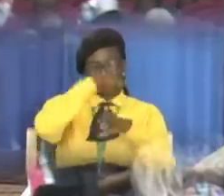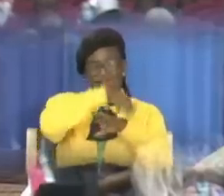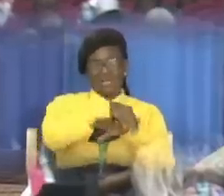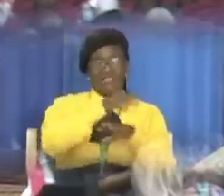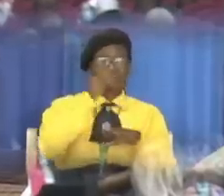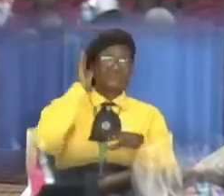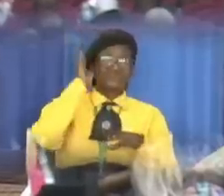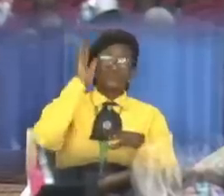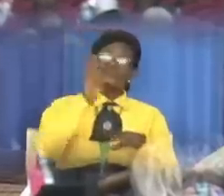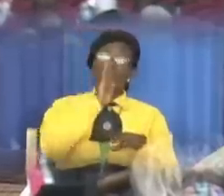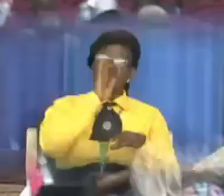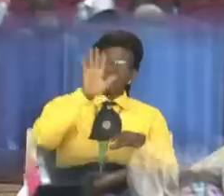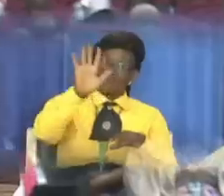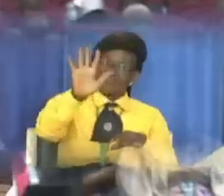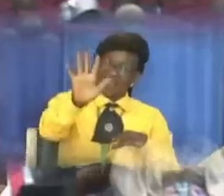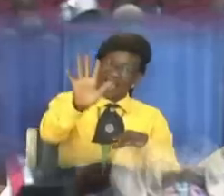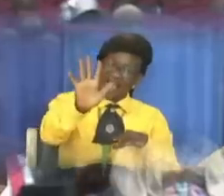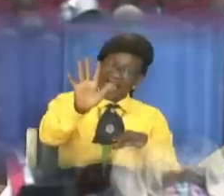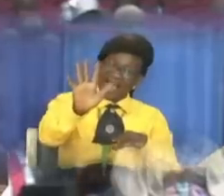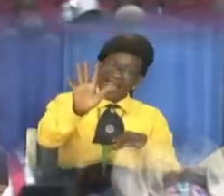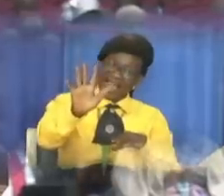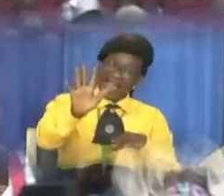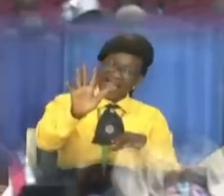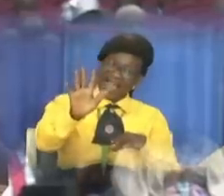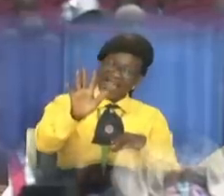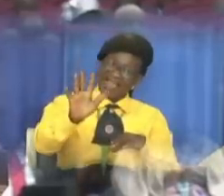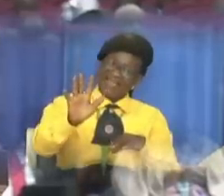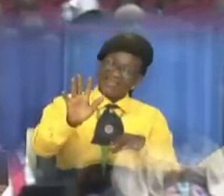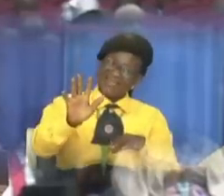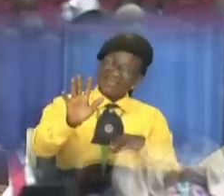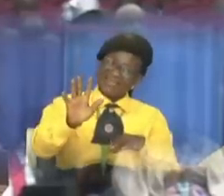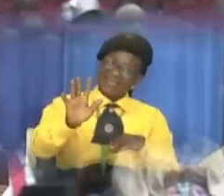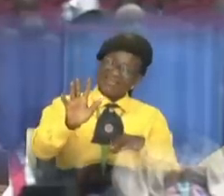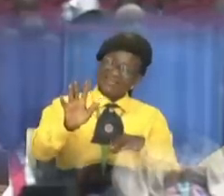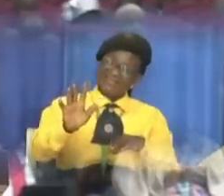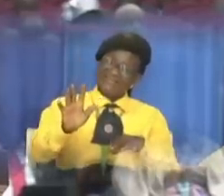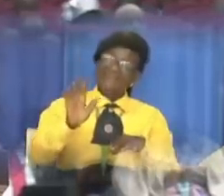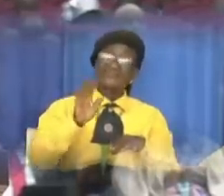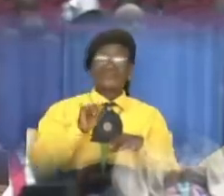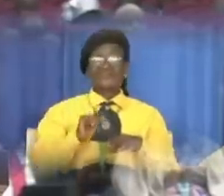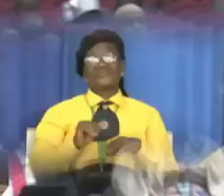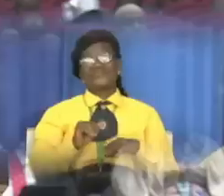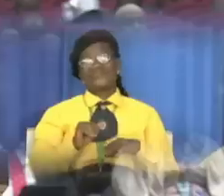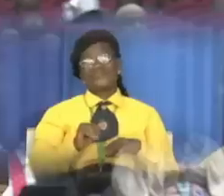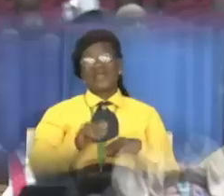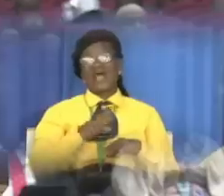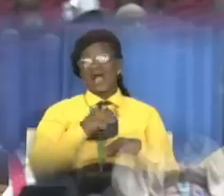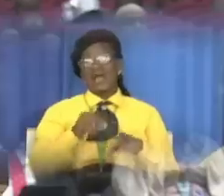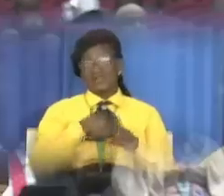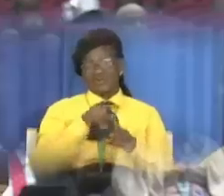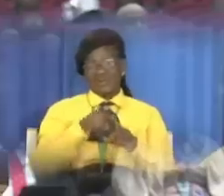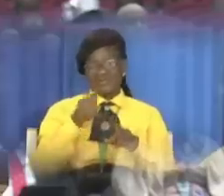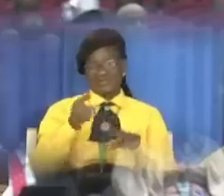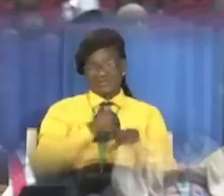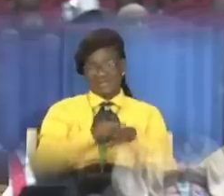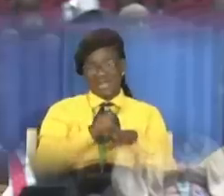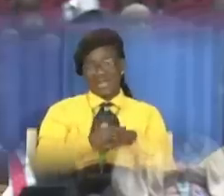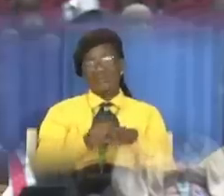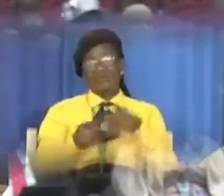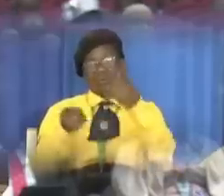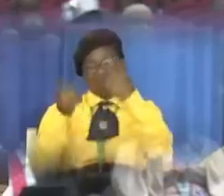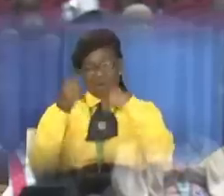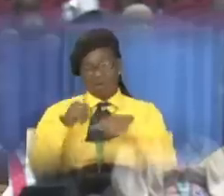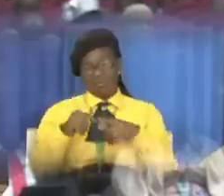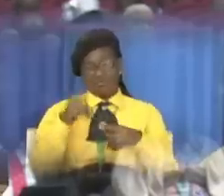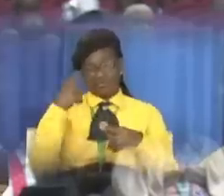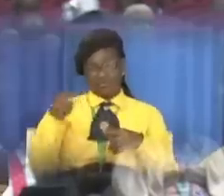And I hope you will pay attention to all of them so that when the time comes for you to pray, you will take note of each